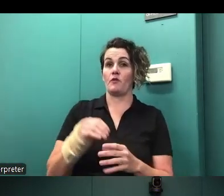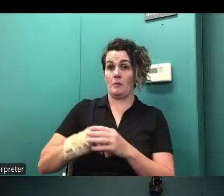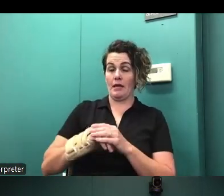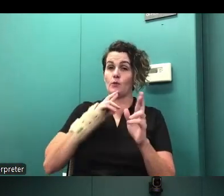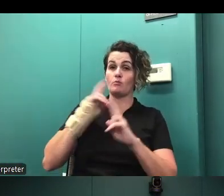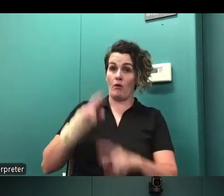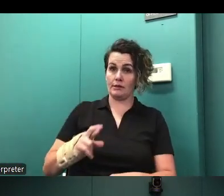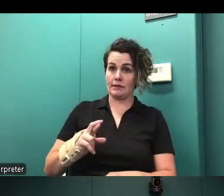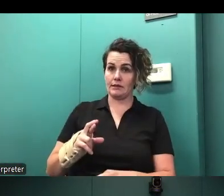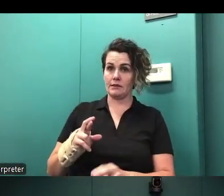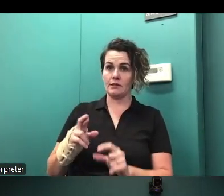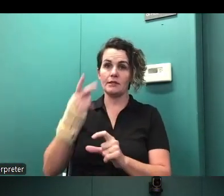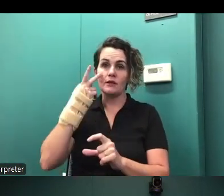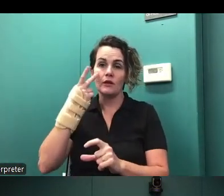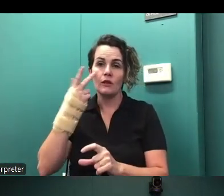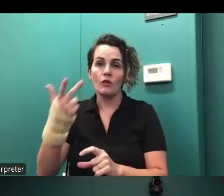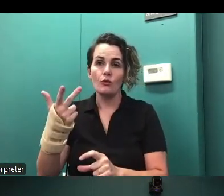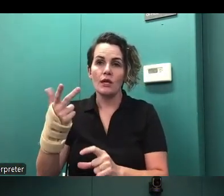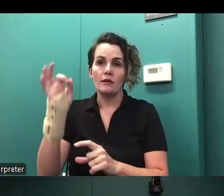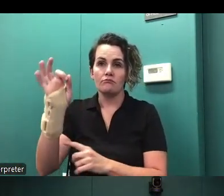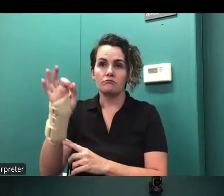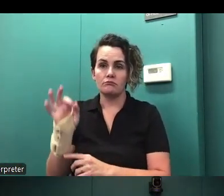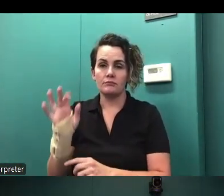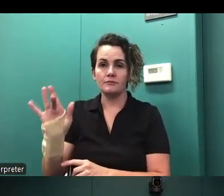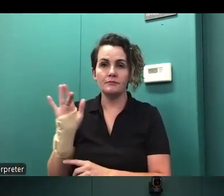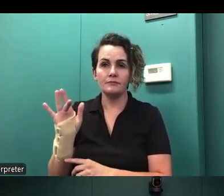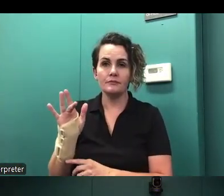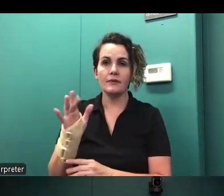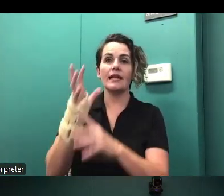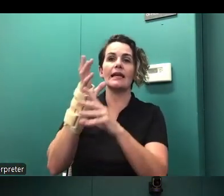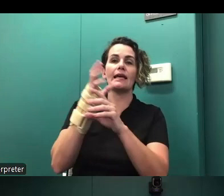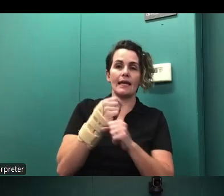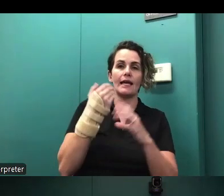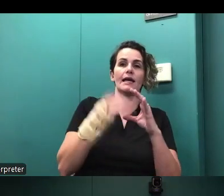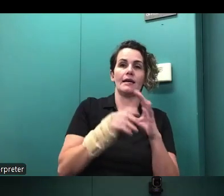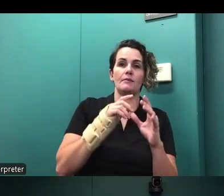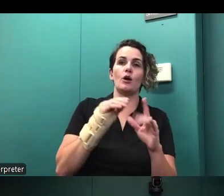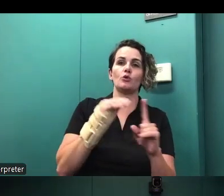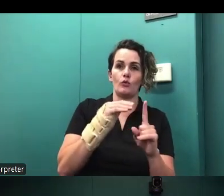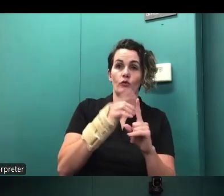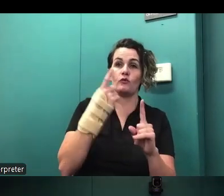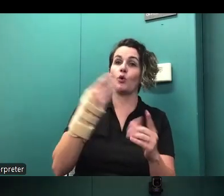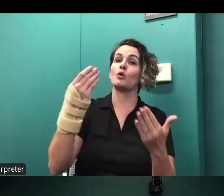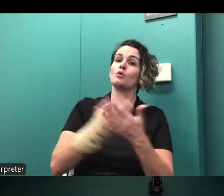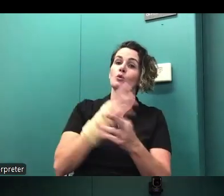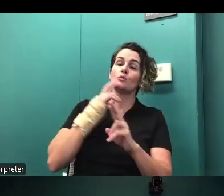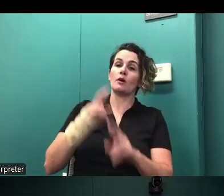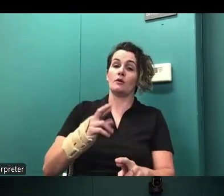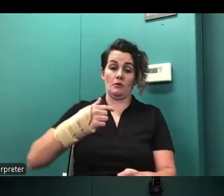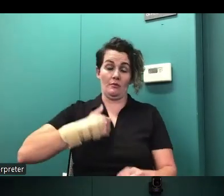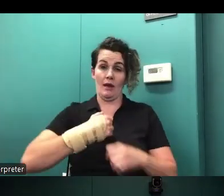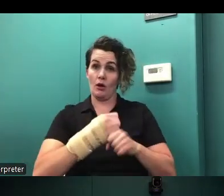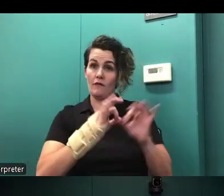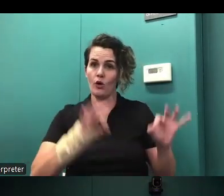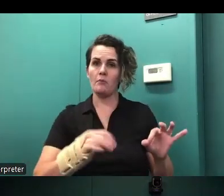three buttons right there. And it says get email notifications for new responses. Okay, so for me, when I'm creating a